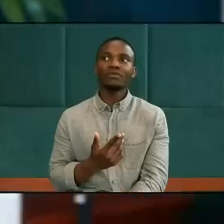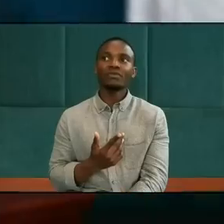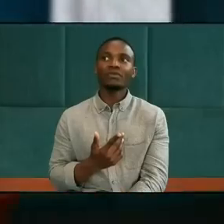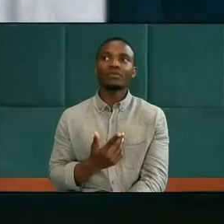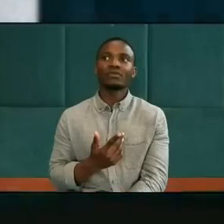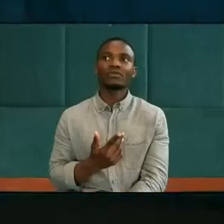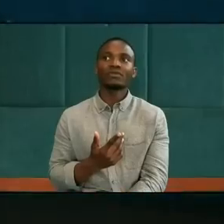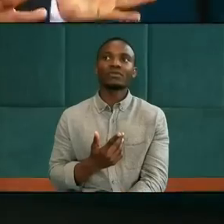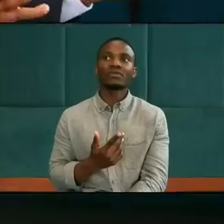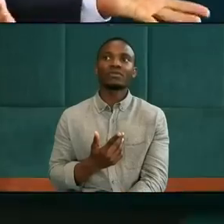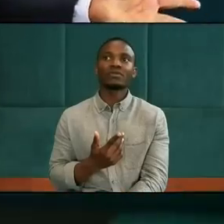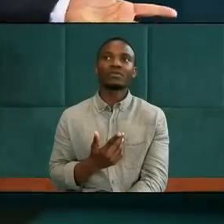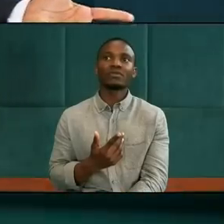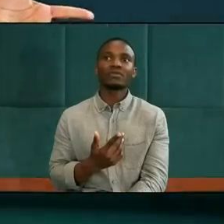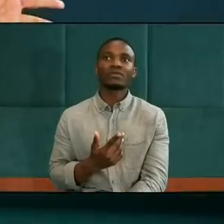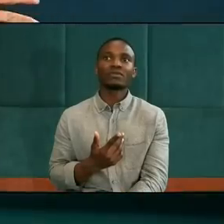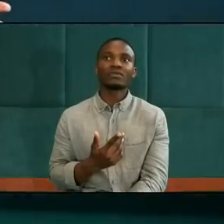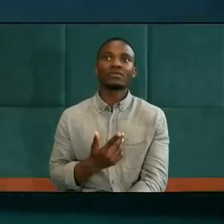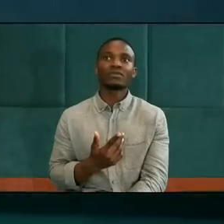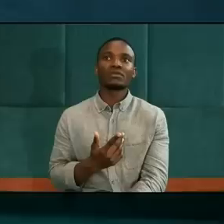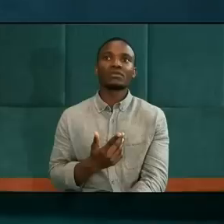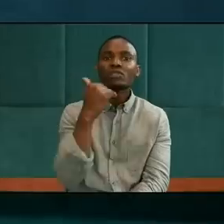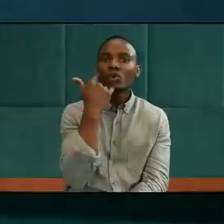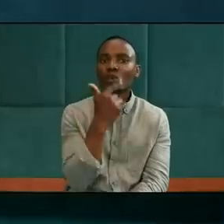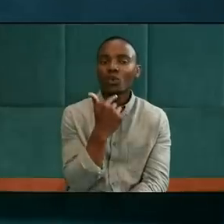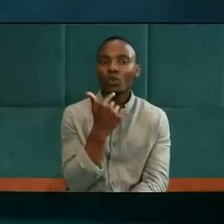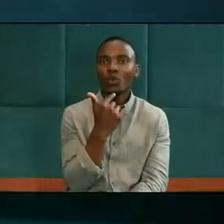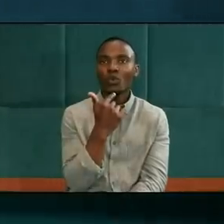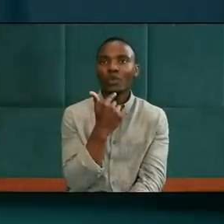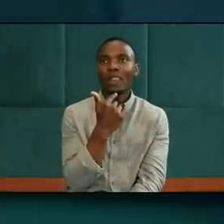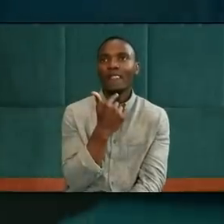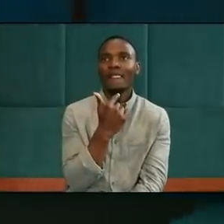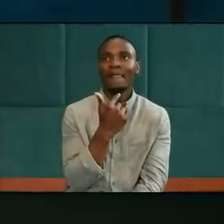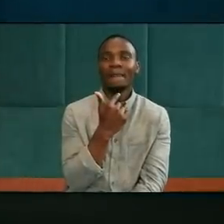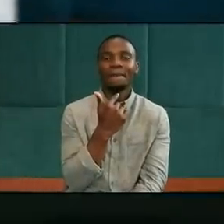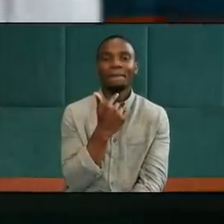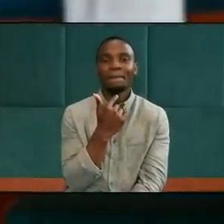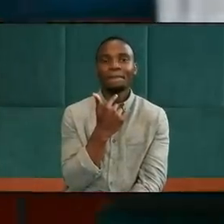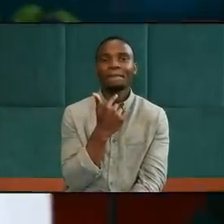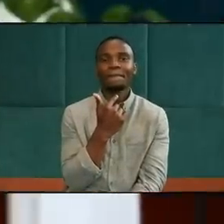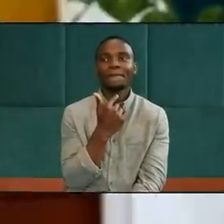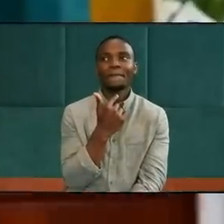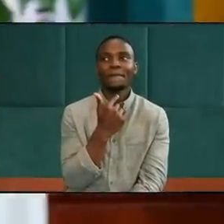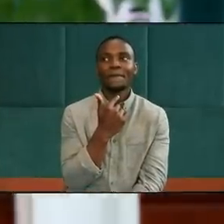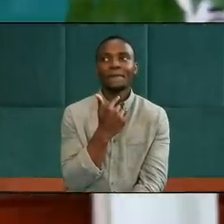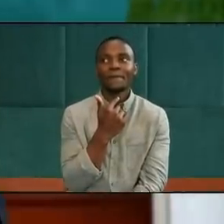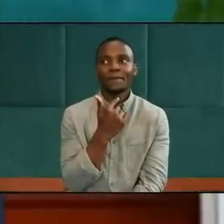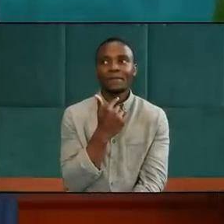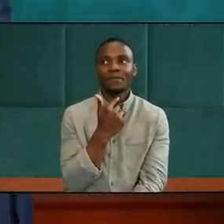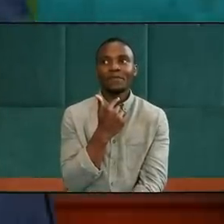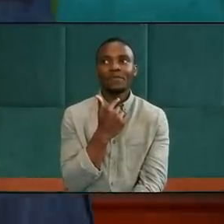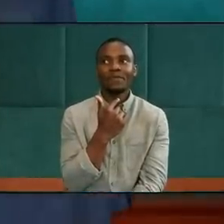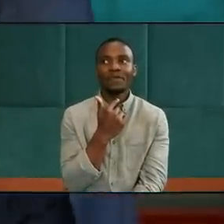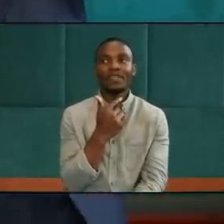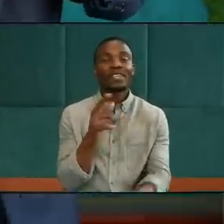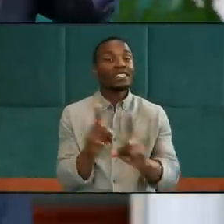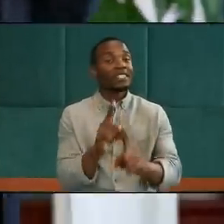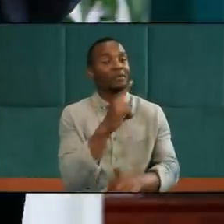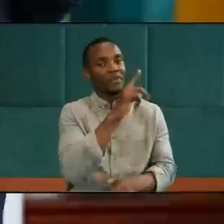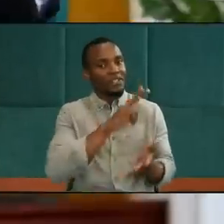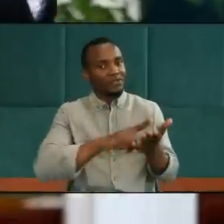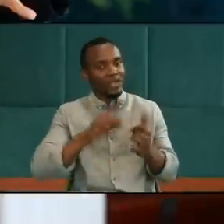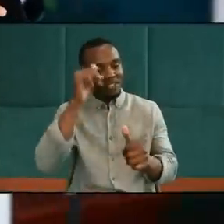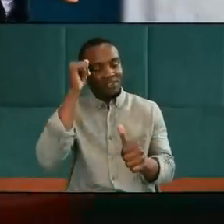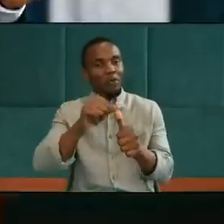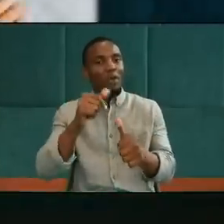Ask who? It reminds me